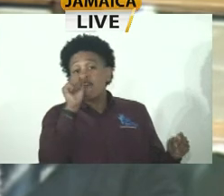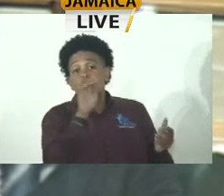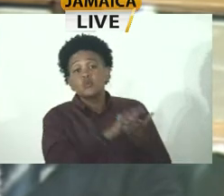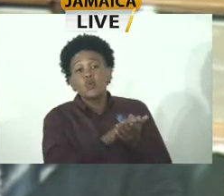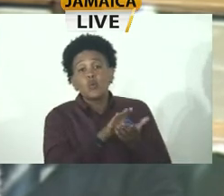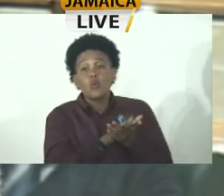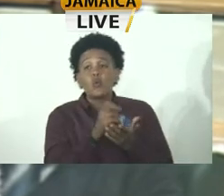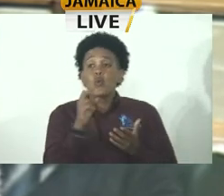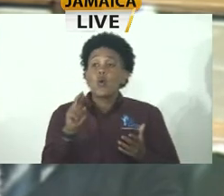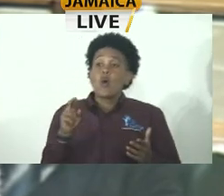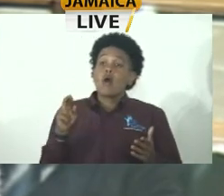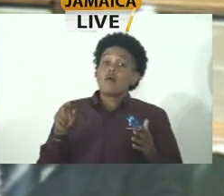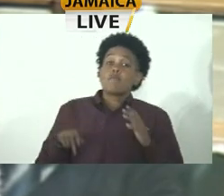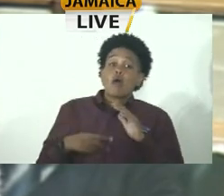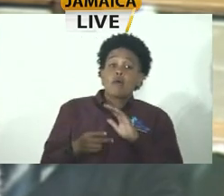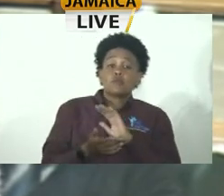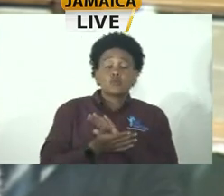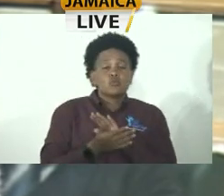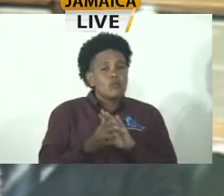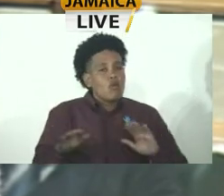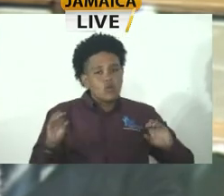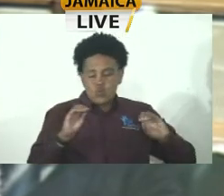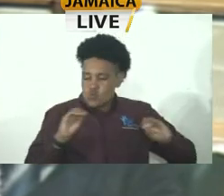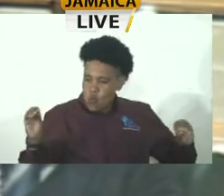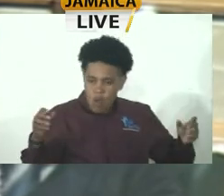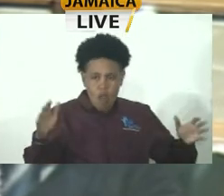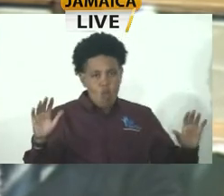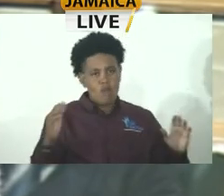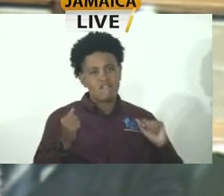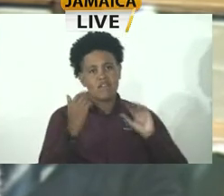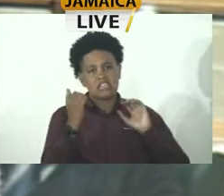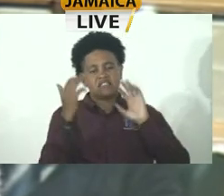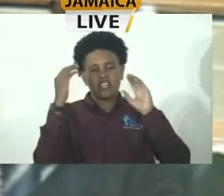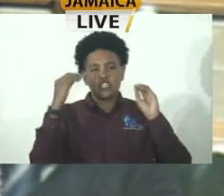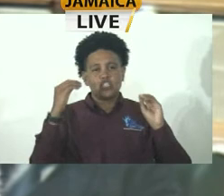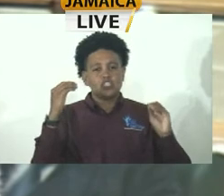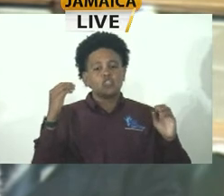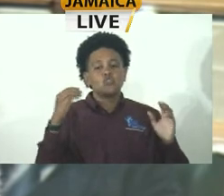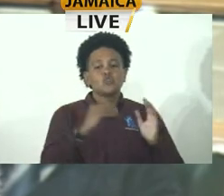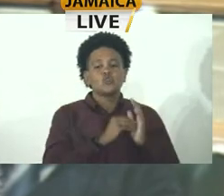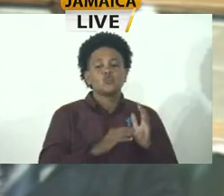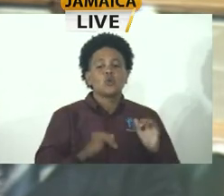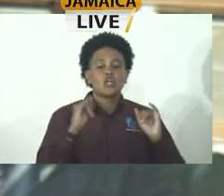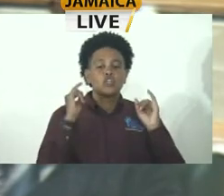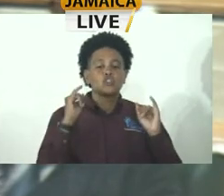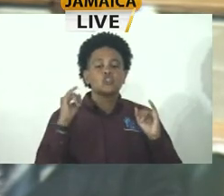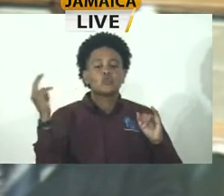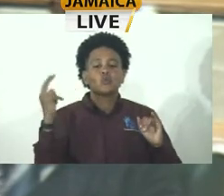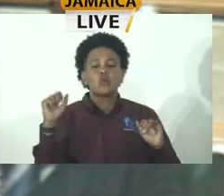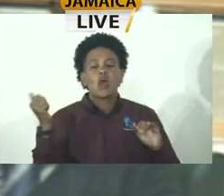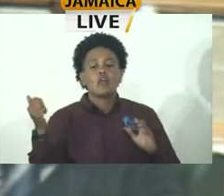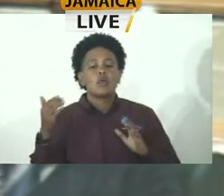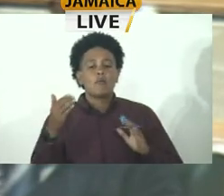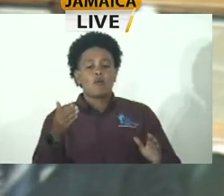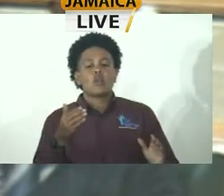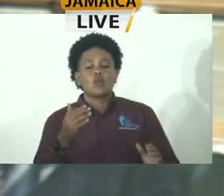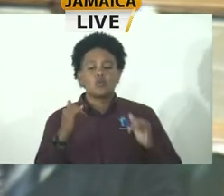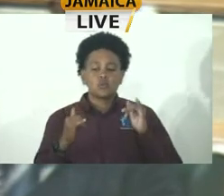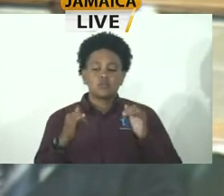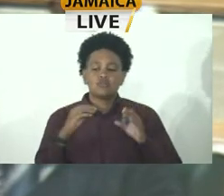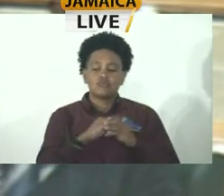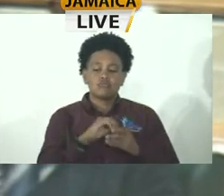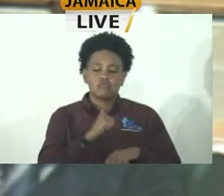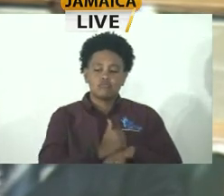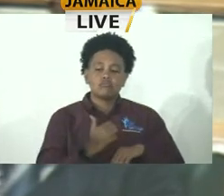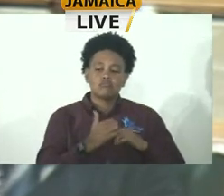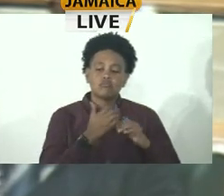post-secondary students are instructed to use the other modalities which are in place which